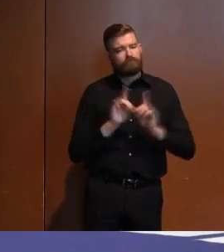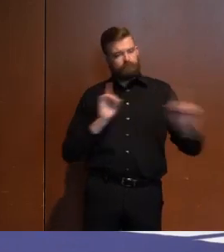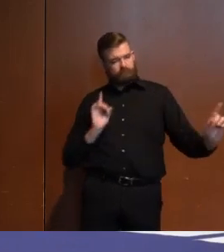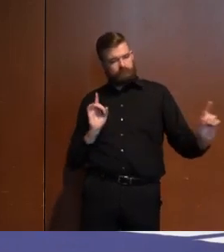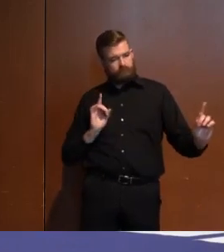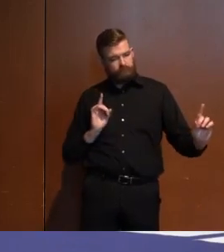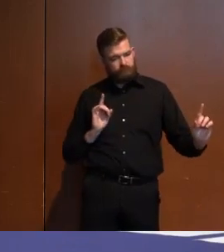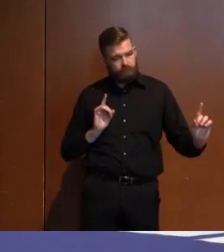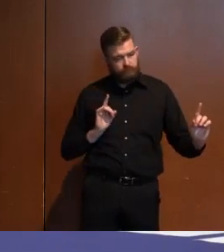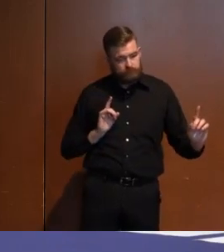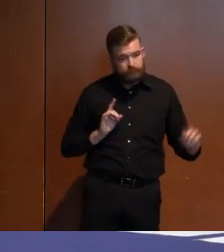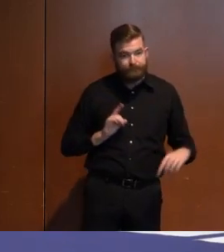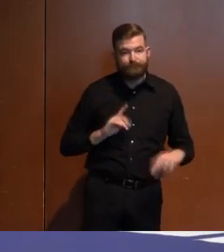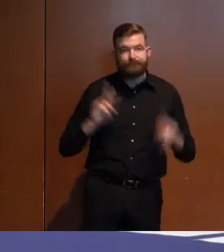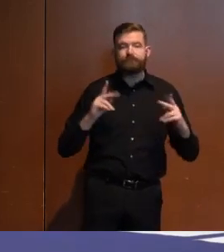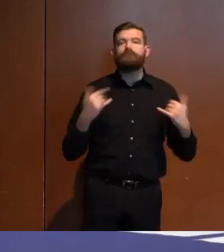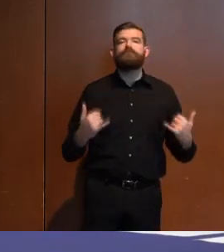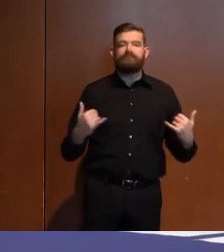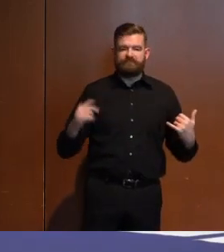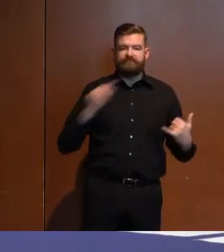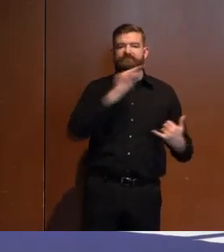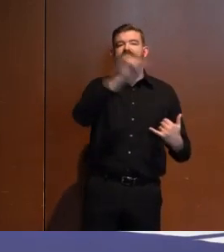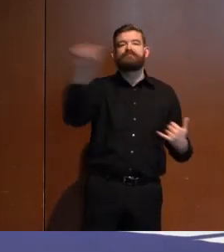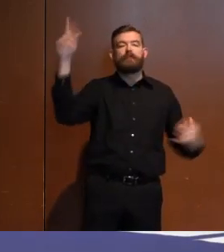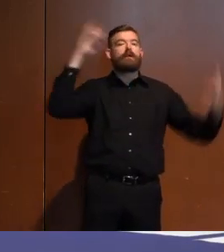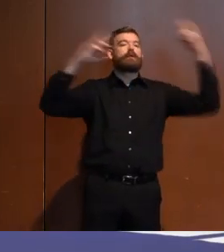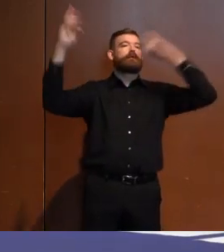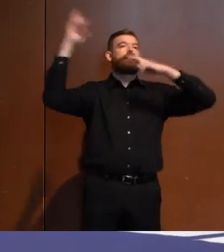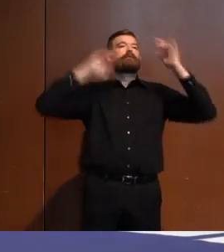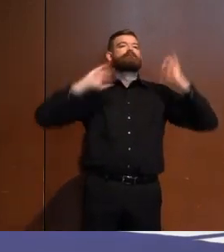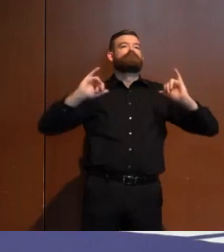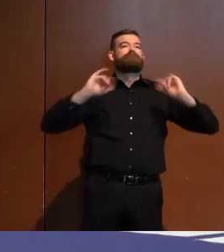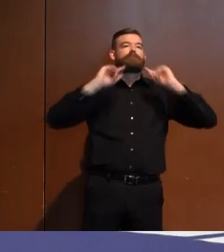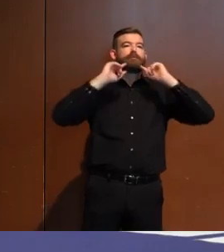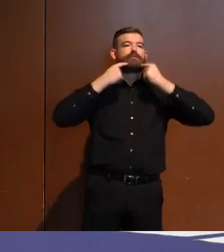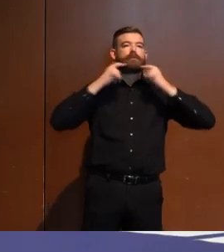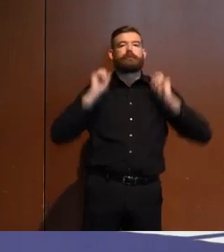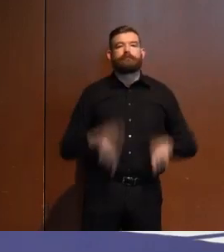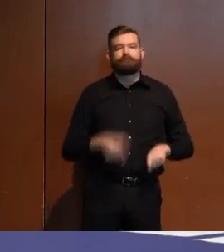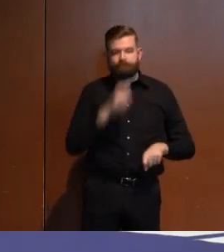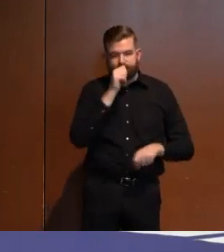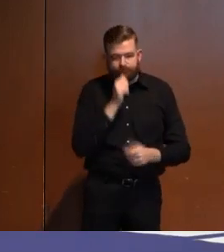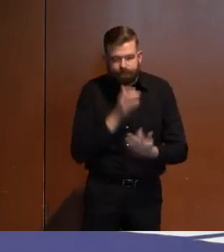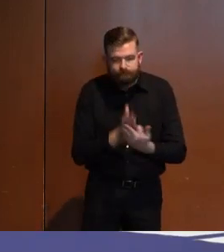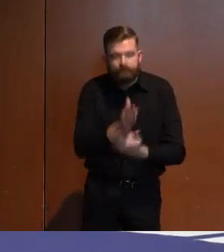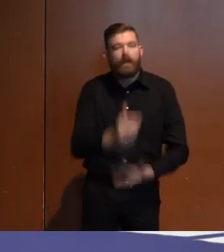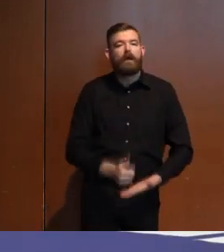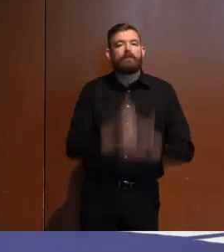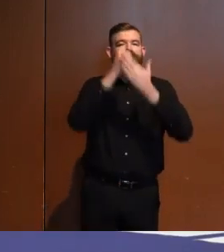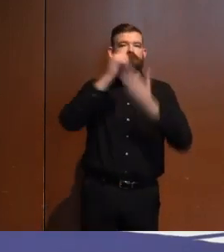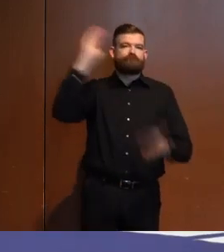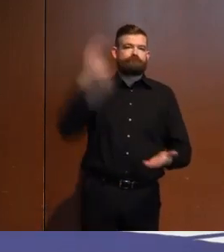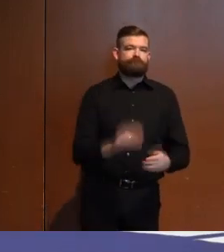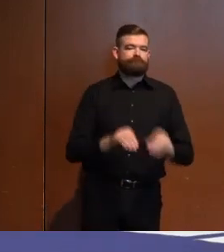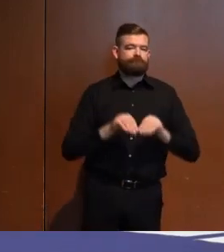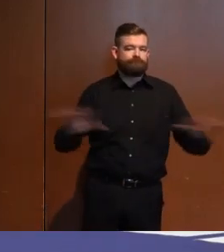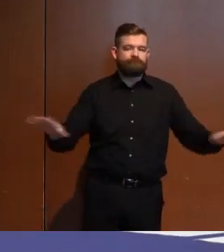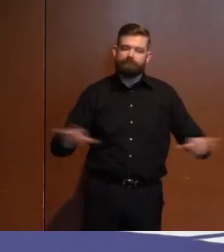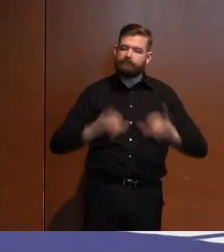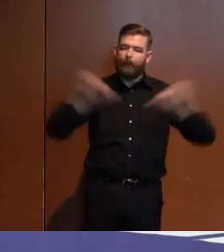that's highly correlated to getting through this crisis faster and less scathed. Yeah, I would just say that I hope that